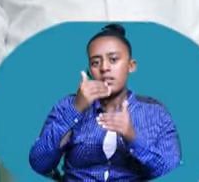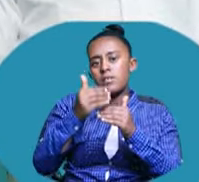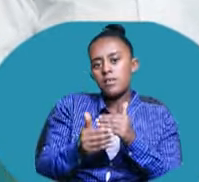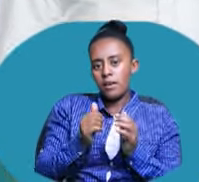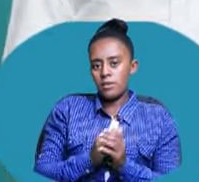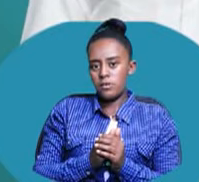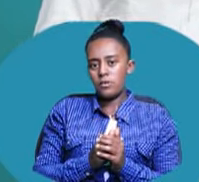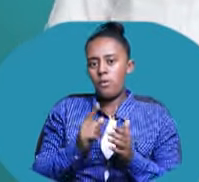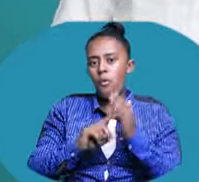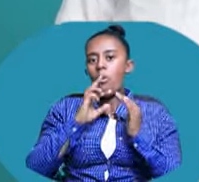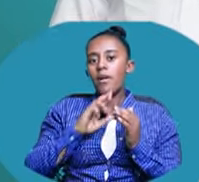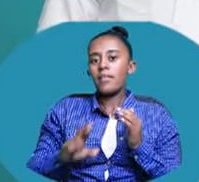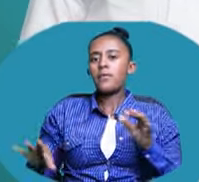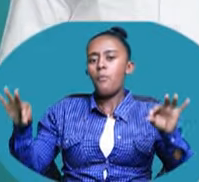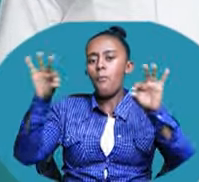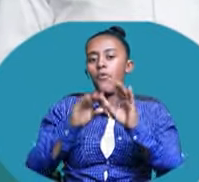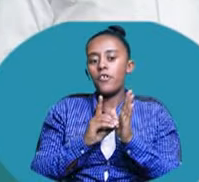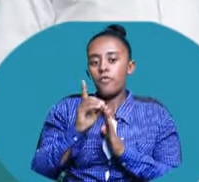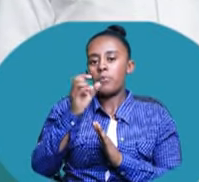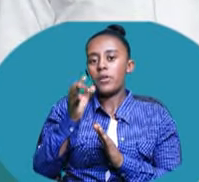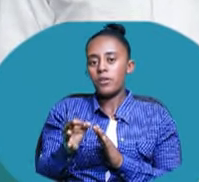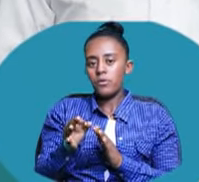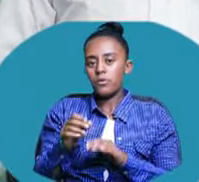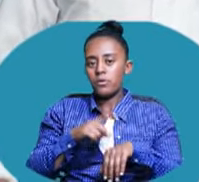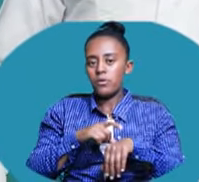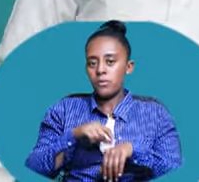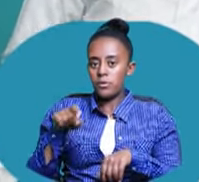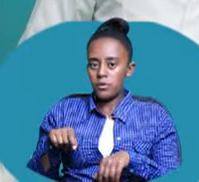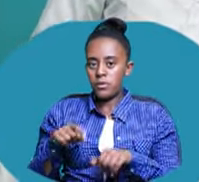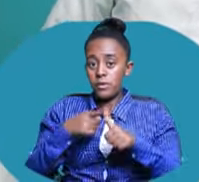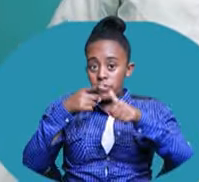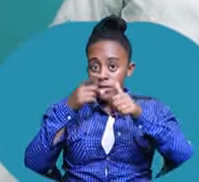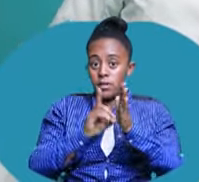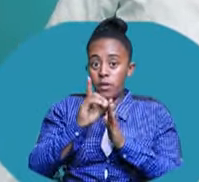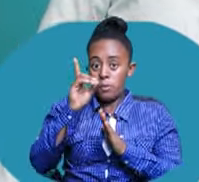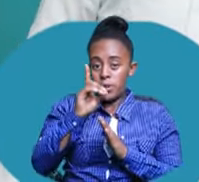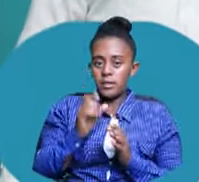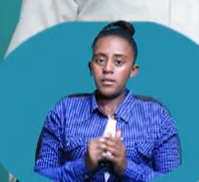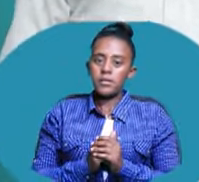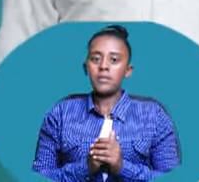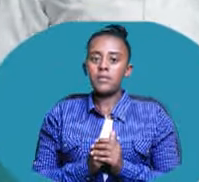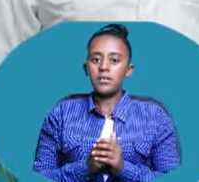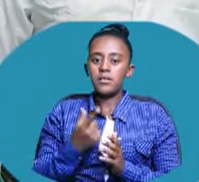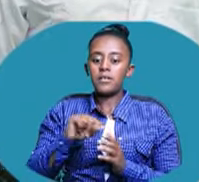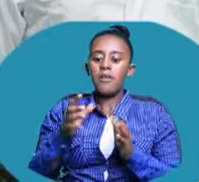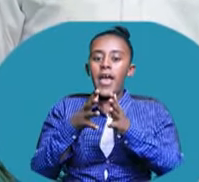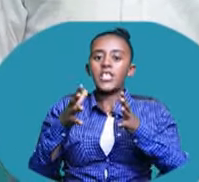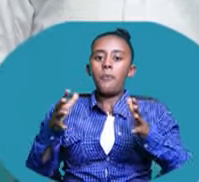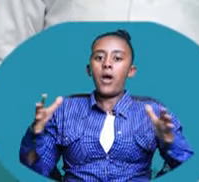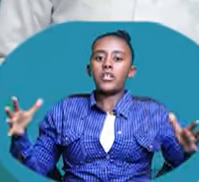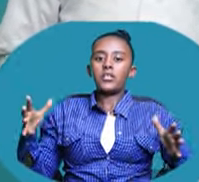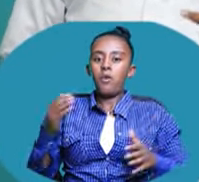are the important development of during the period? The first important development, the expansion